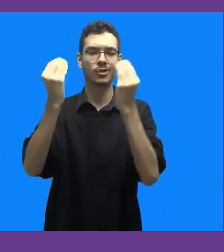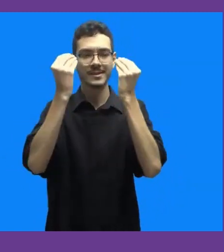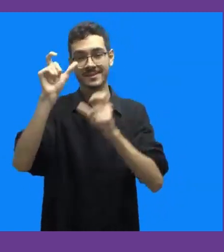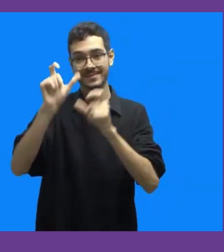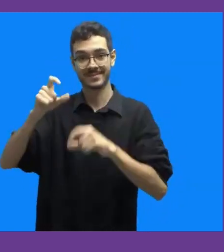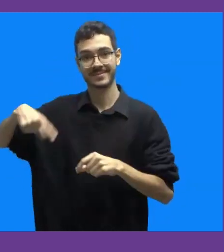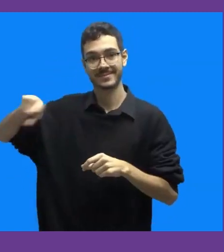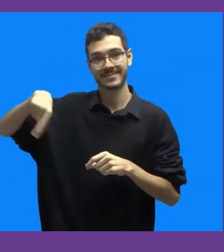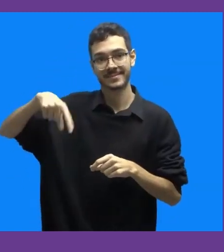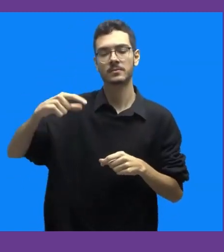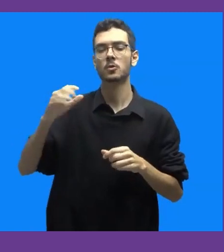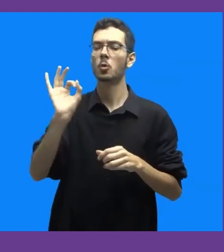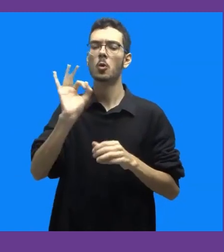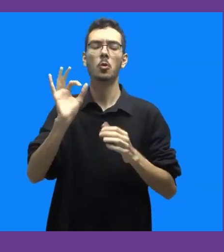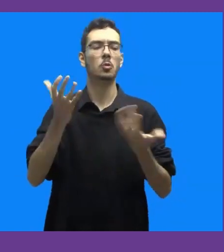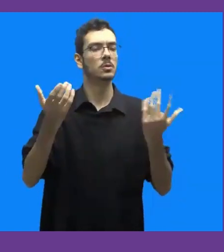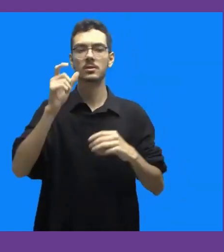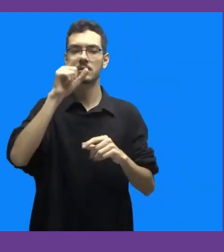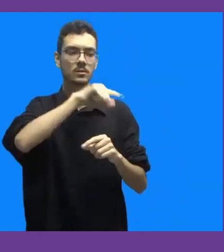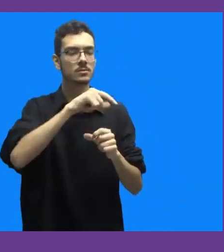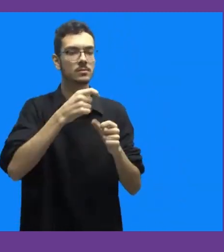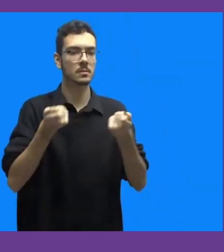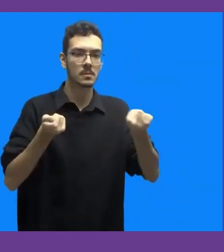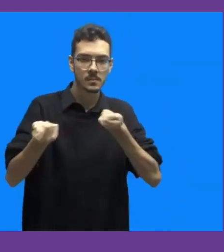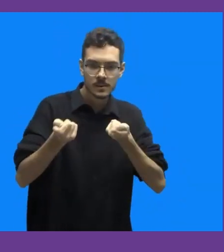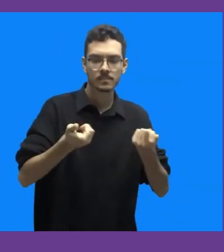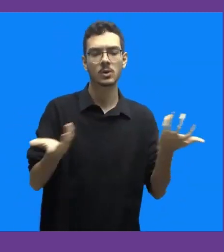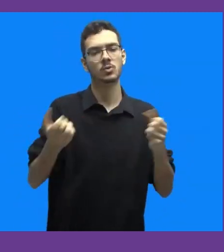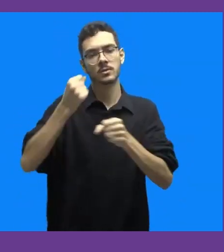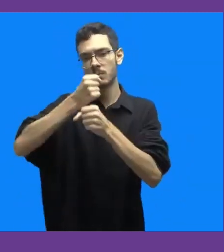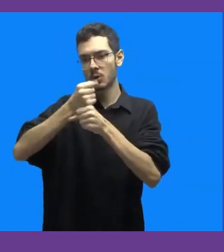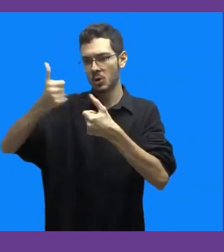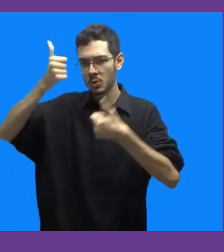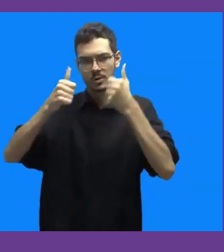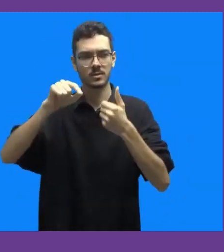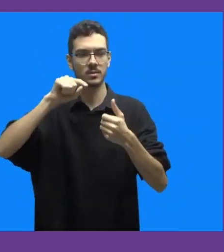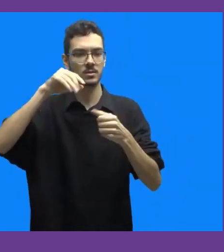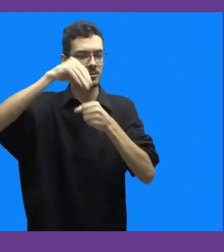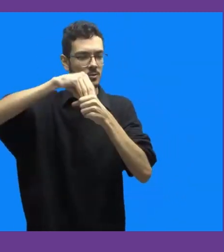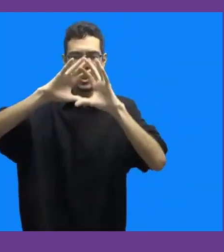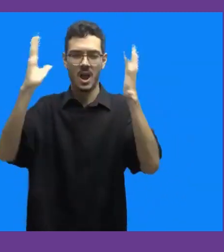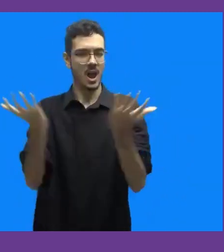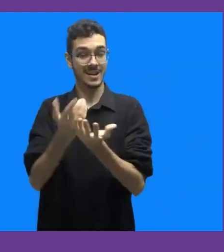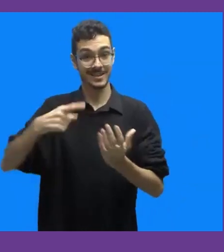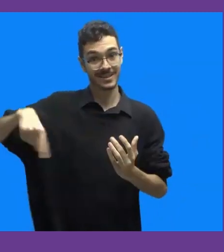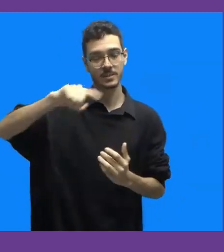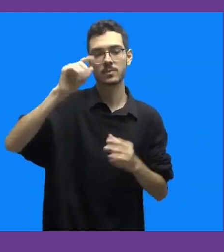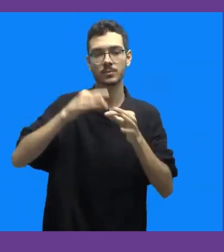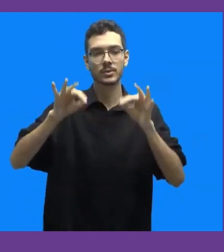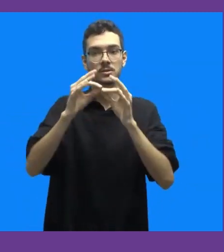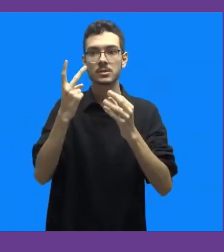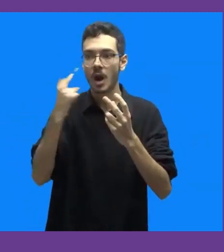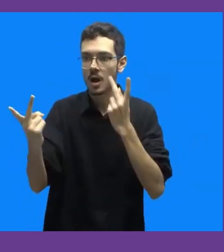interesting tool because we use it like that. Of course, I could, since I'm here for 27